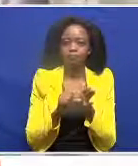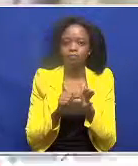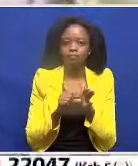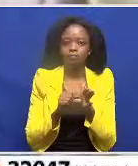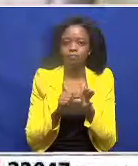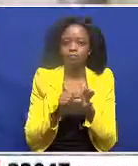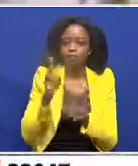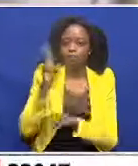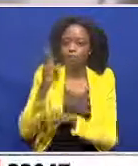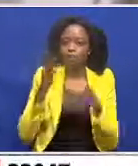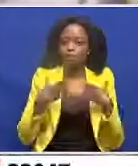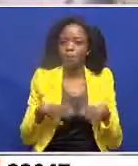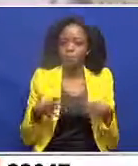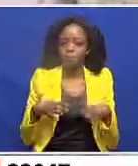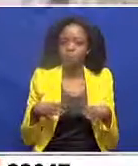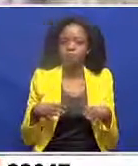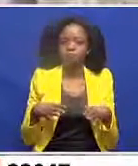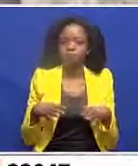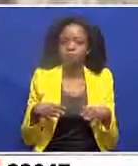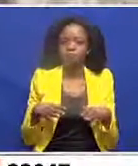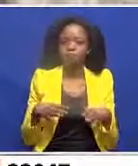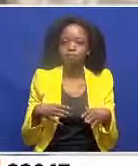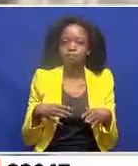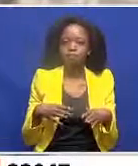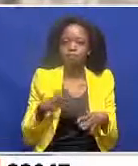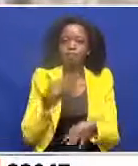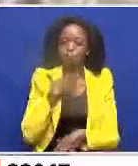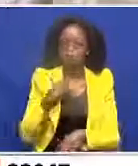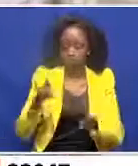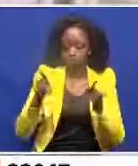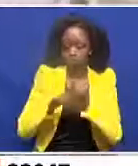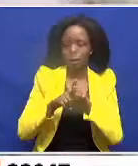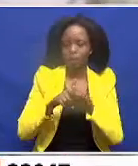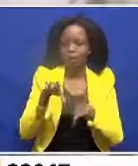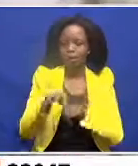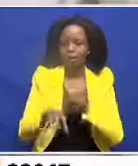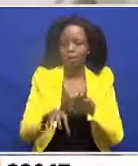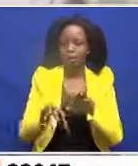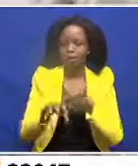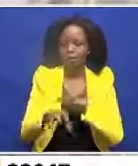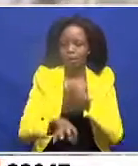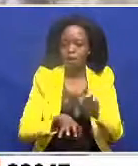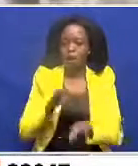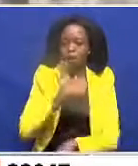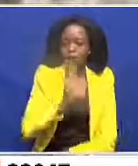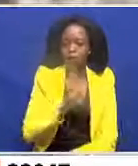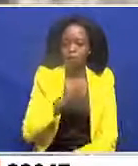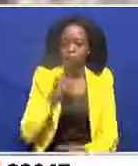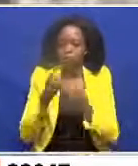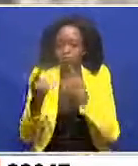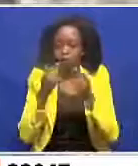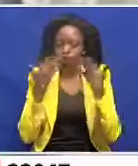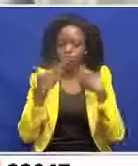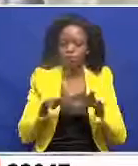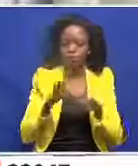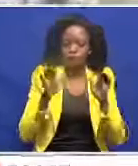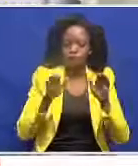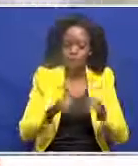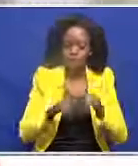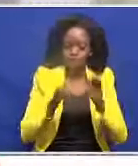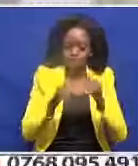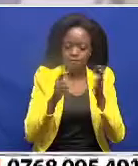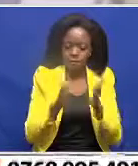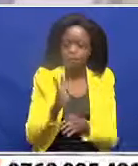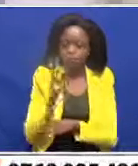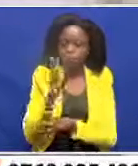Two people are claiming the same animals. We have talked to the two farmers. They have given